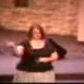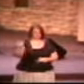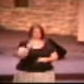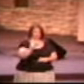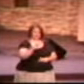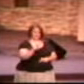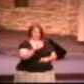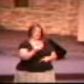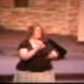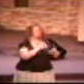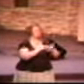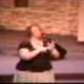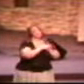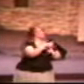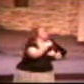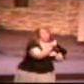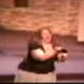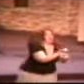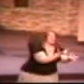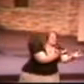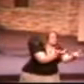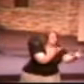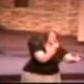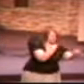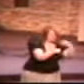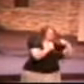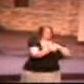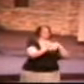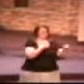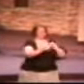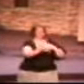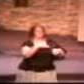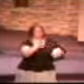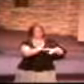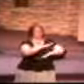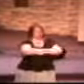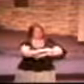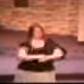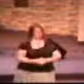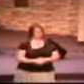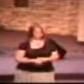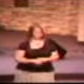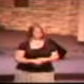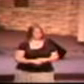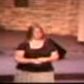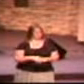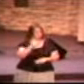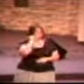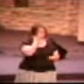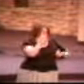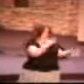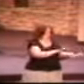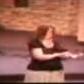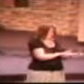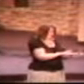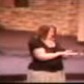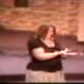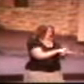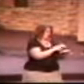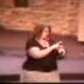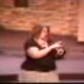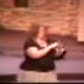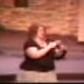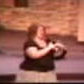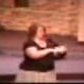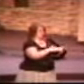Nana's kingdom means that you get anything you want to eat regardless of what's on the table if you don't like scrambled eggs she